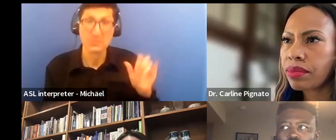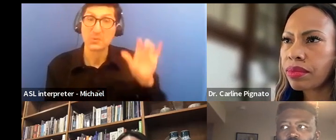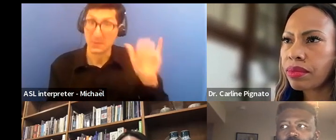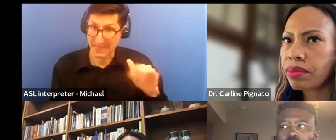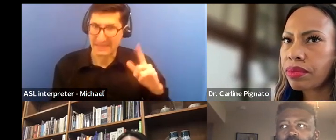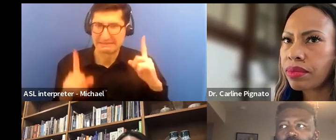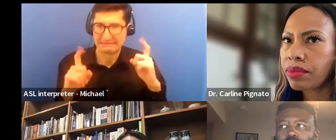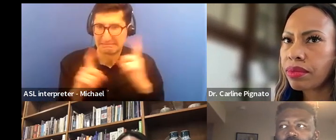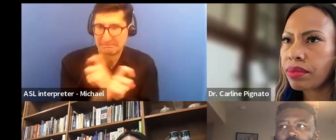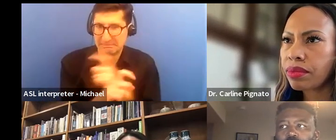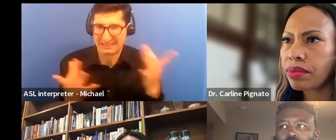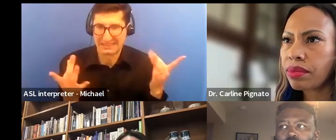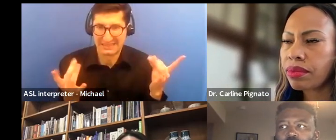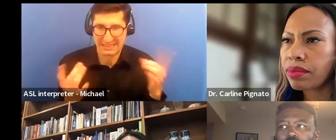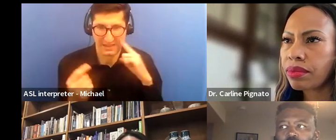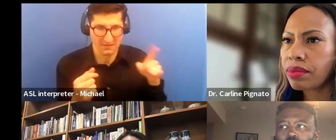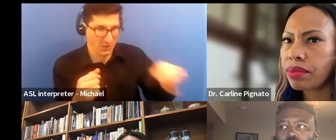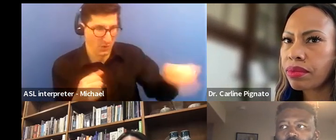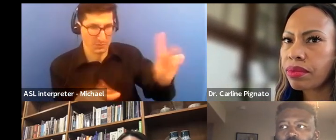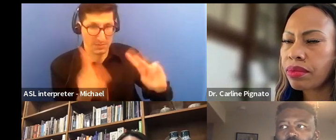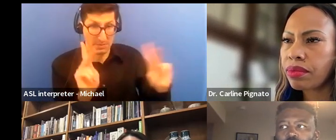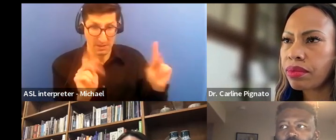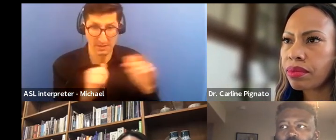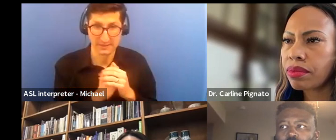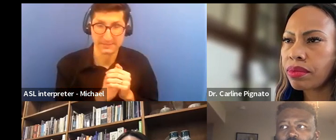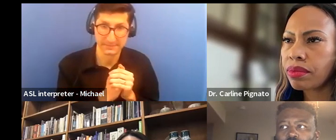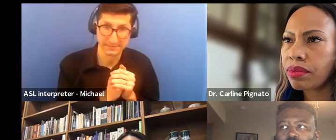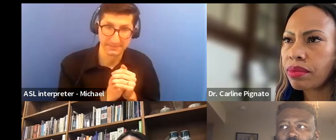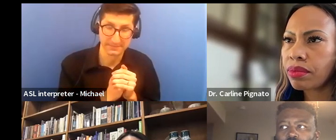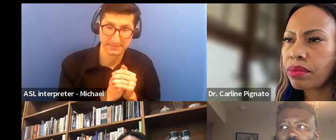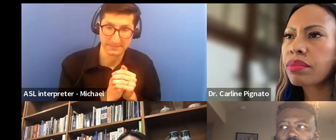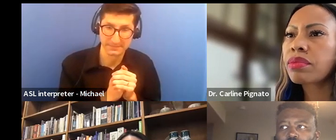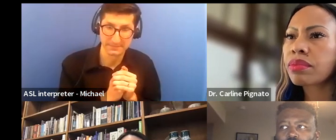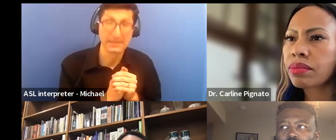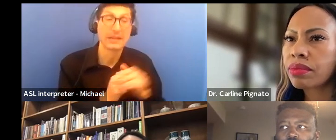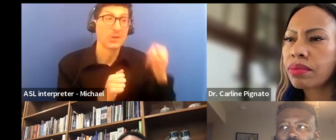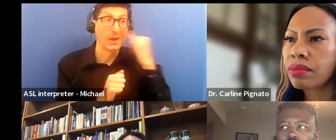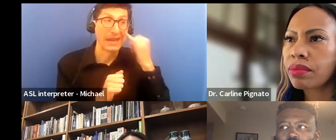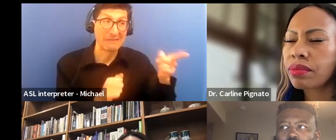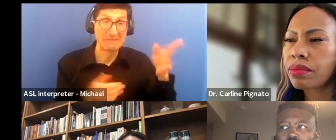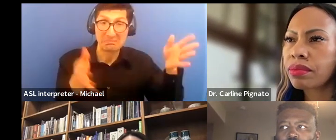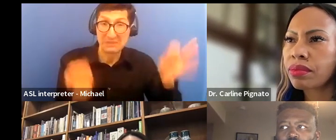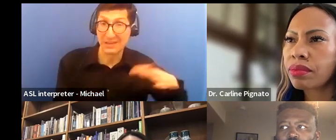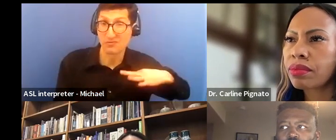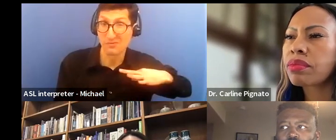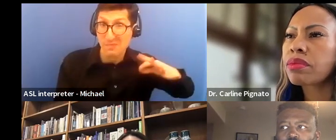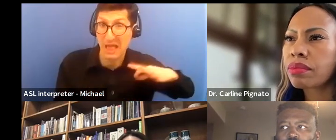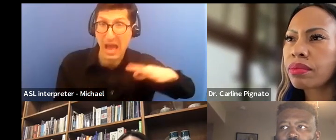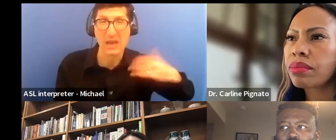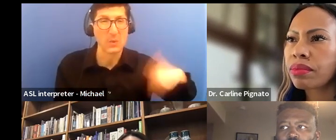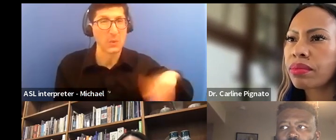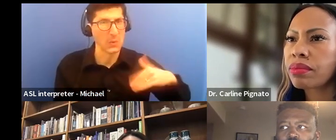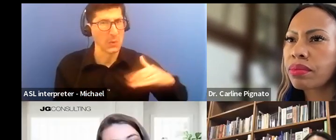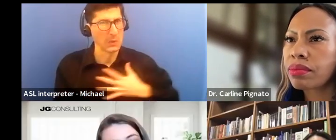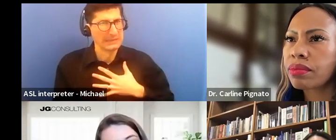misstep perhaps is allowing themselves to be looked at by another potential suitor. So this is very, very sensitive, and I